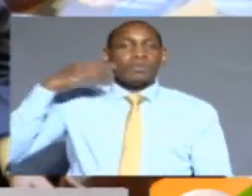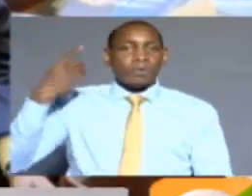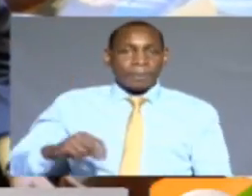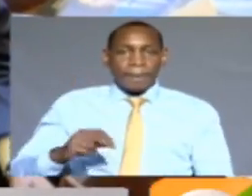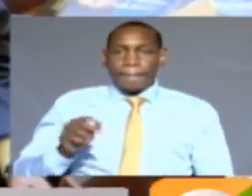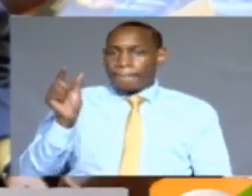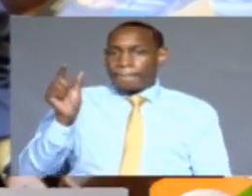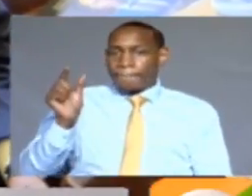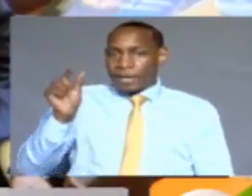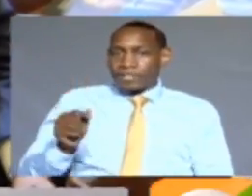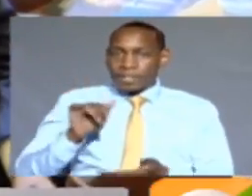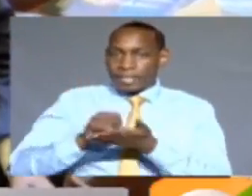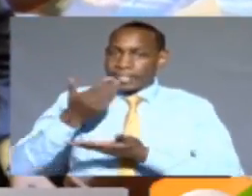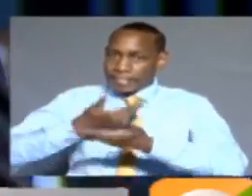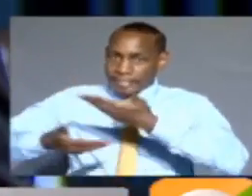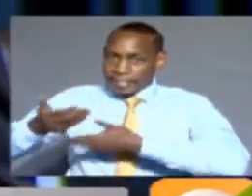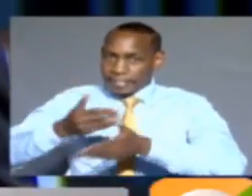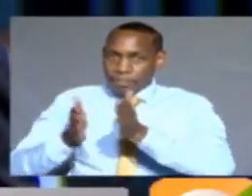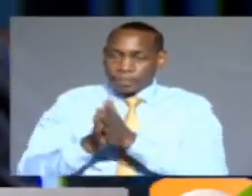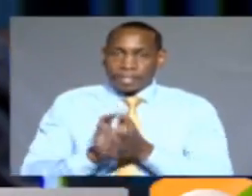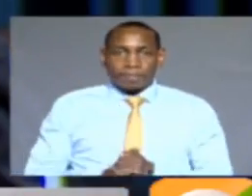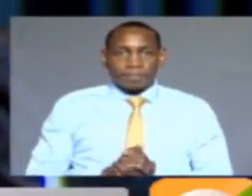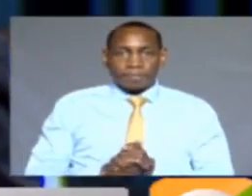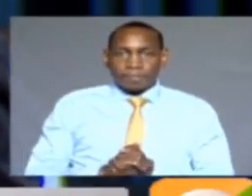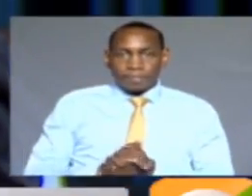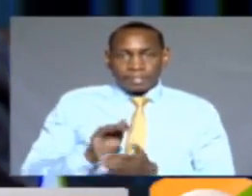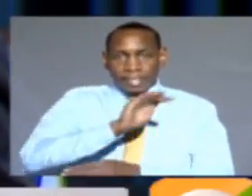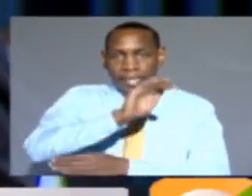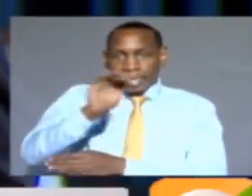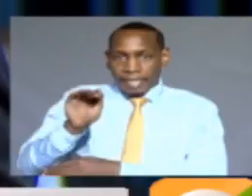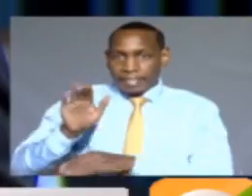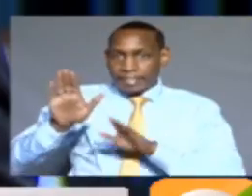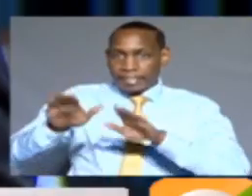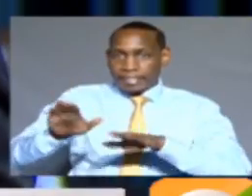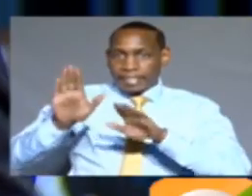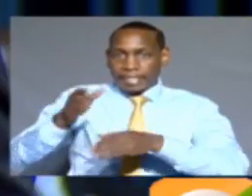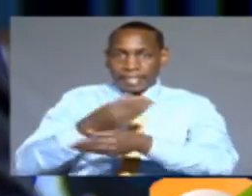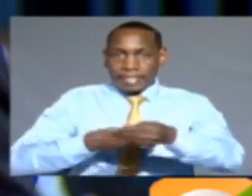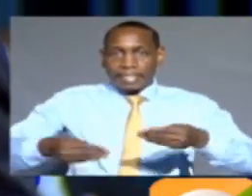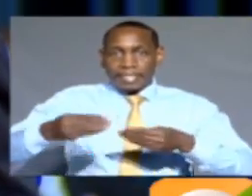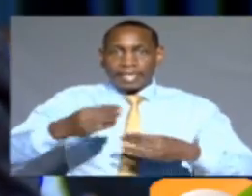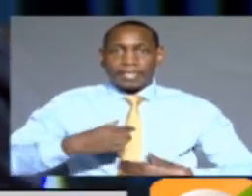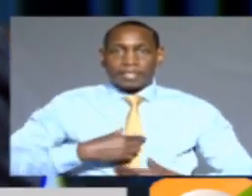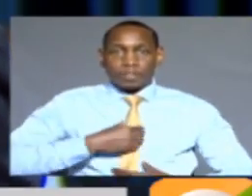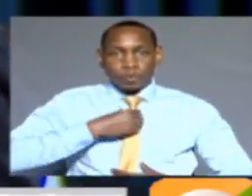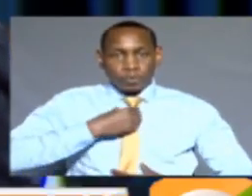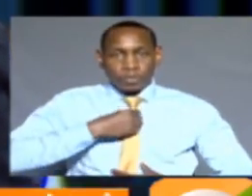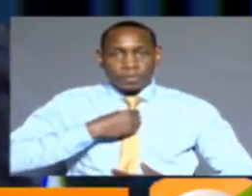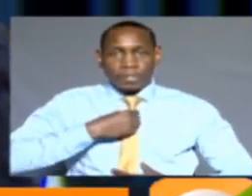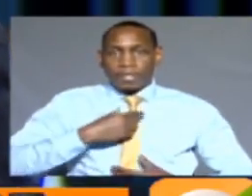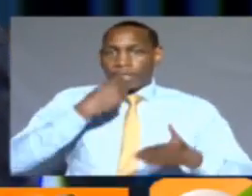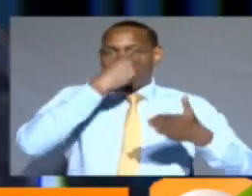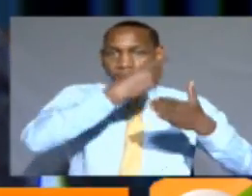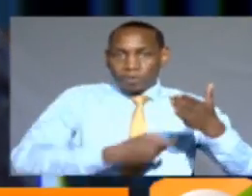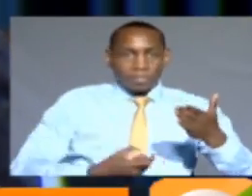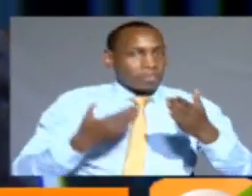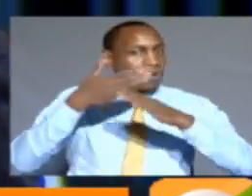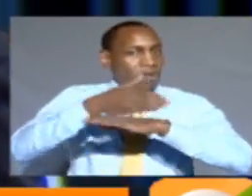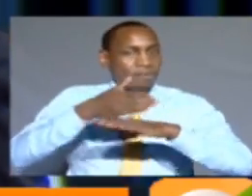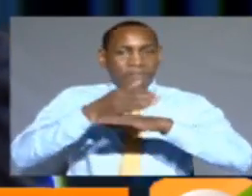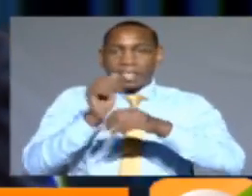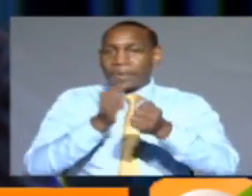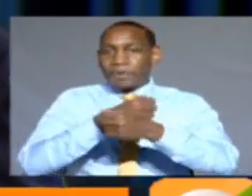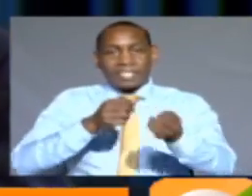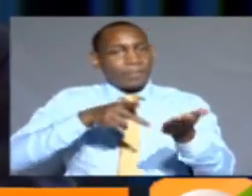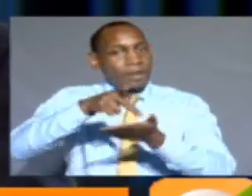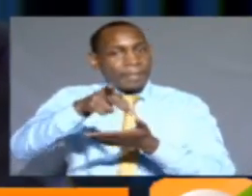they all got a chance to interact with. He asked his tailor to sell the rest of our suits. The price was beyond our budgets.